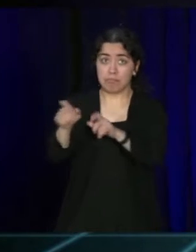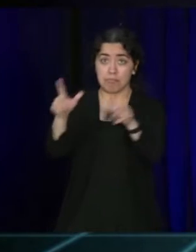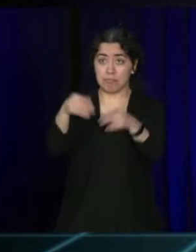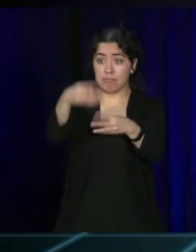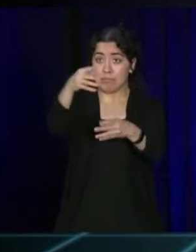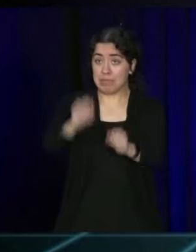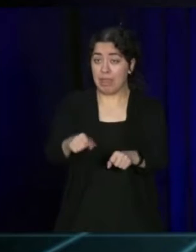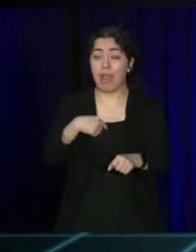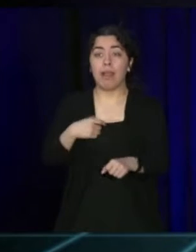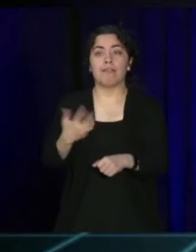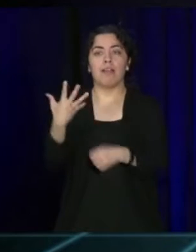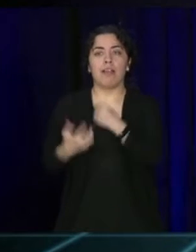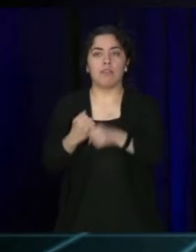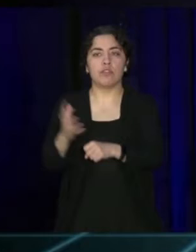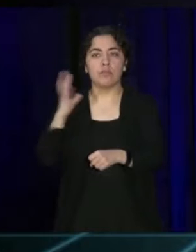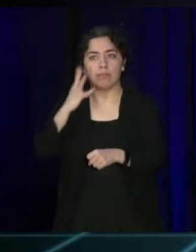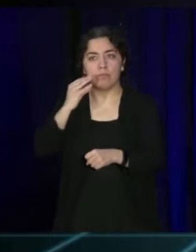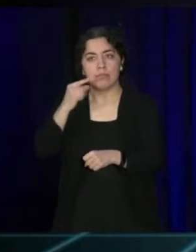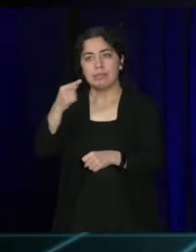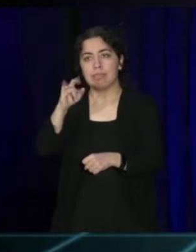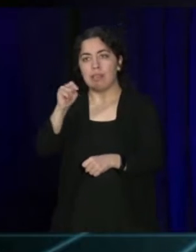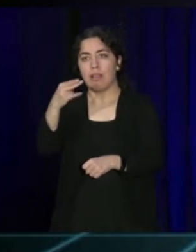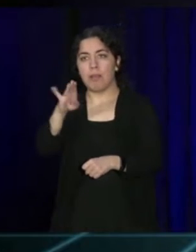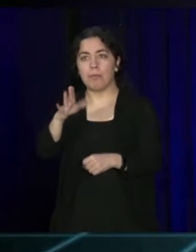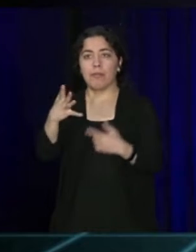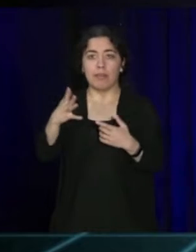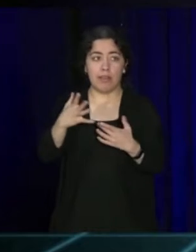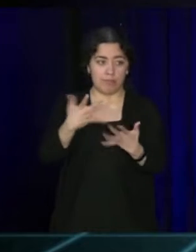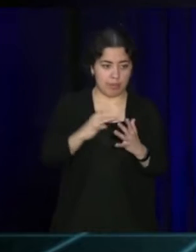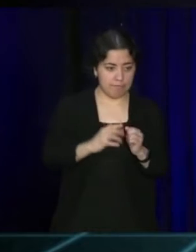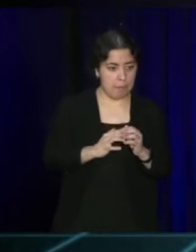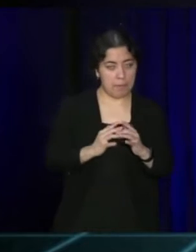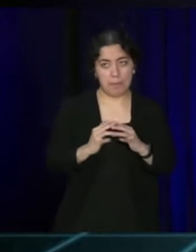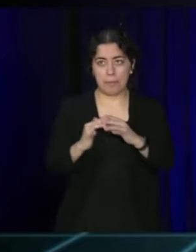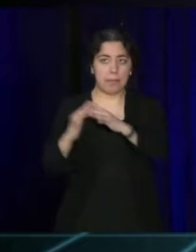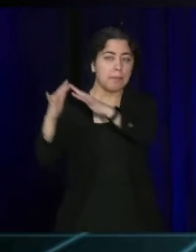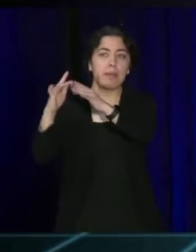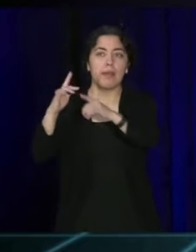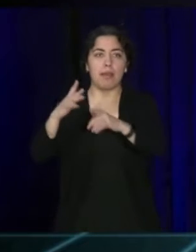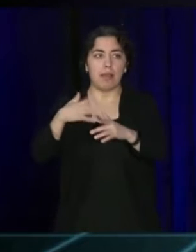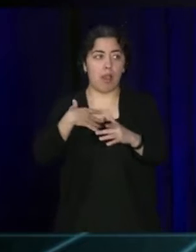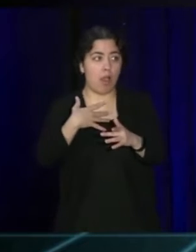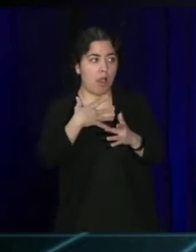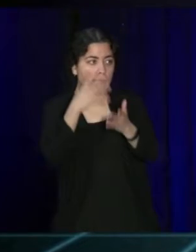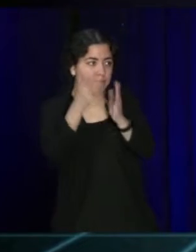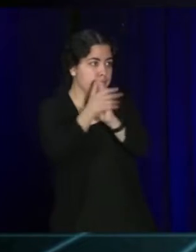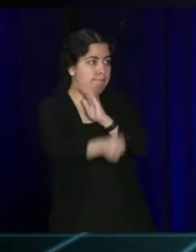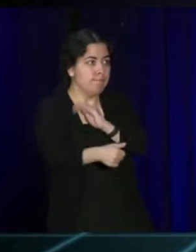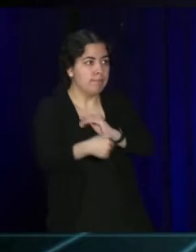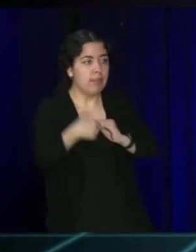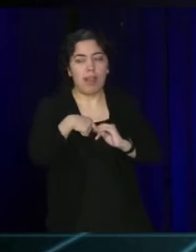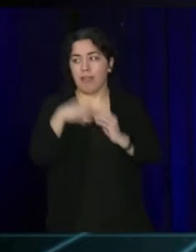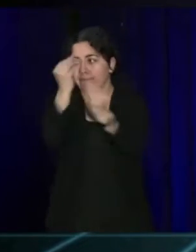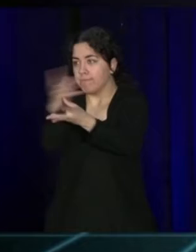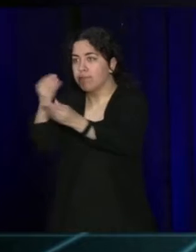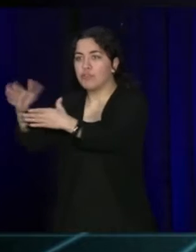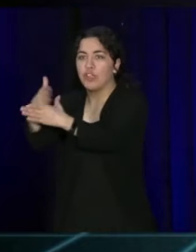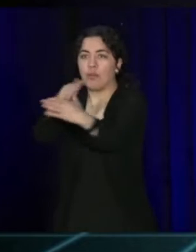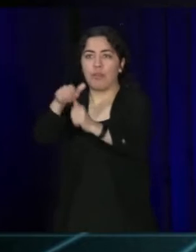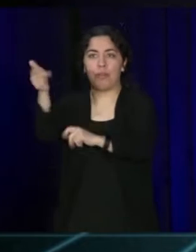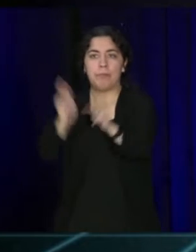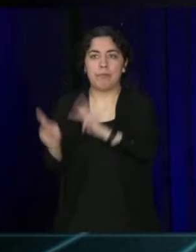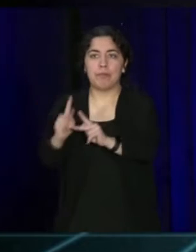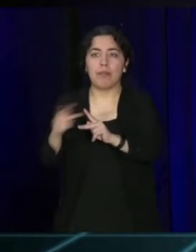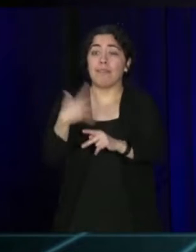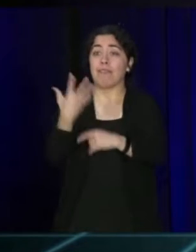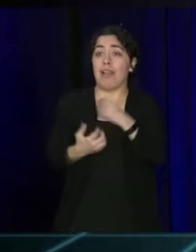working at GitHub. So I came up, I got the sauce, and then I started sharing the sauce with other people. So I led DevRel at GitHub for almost 5 years, pre-Microsoft